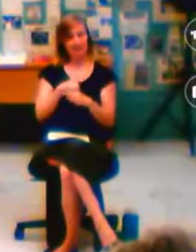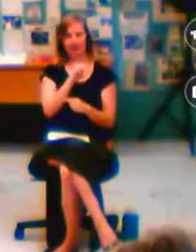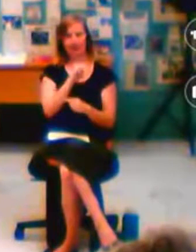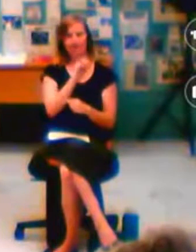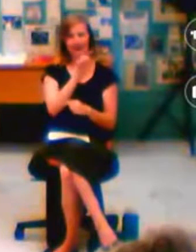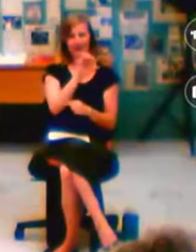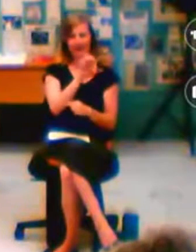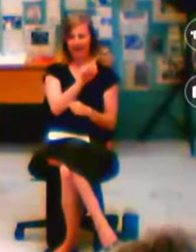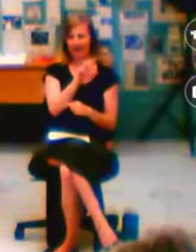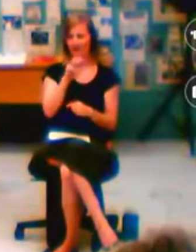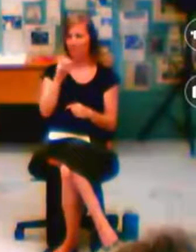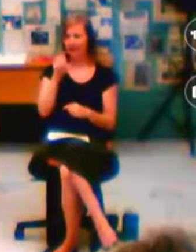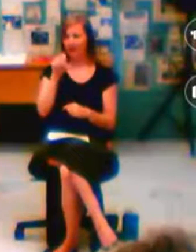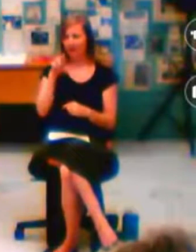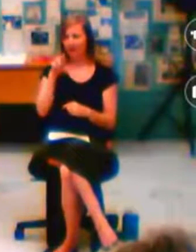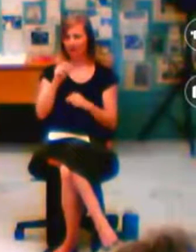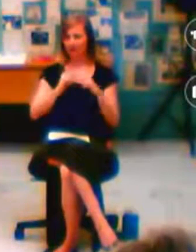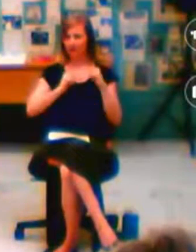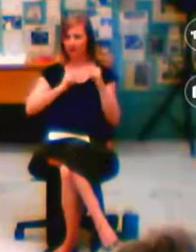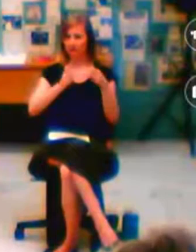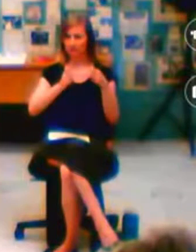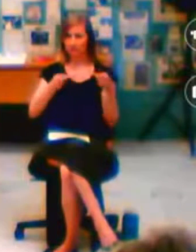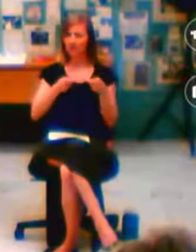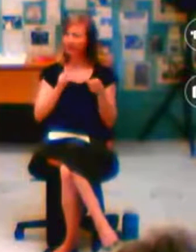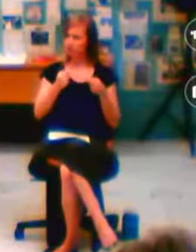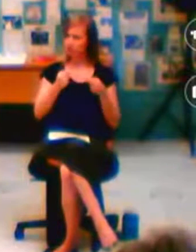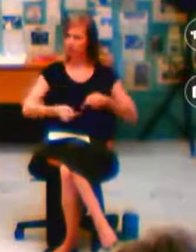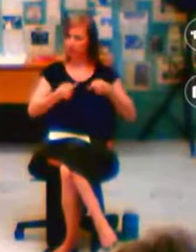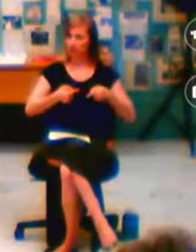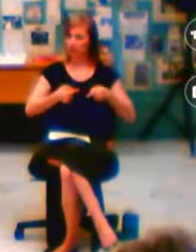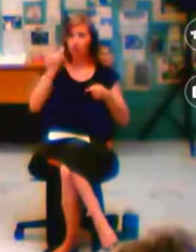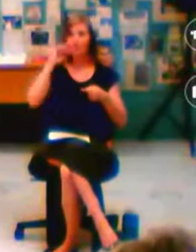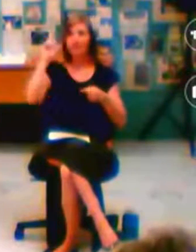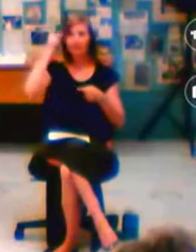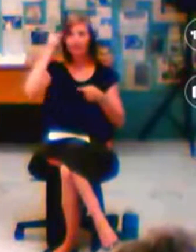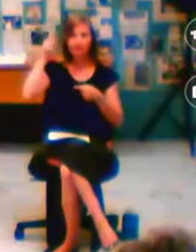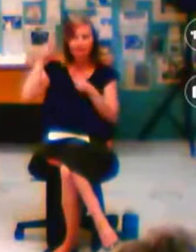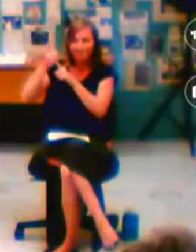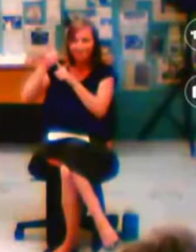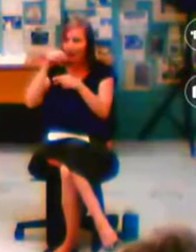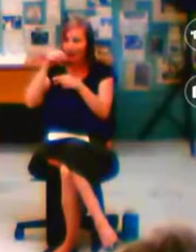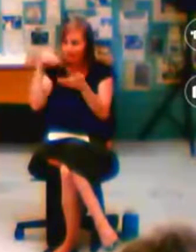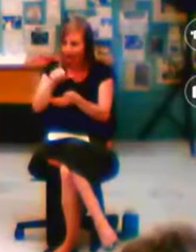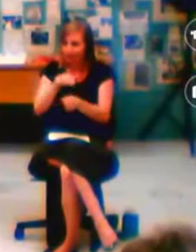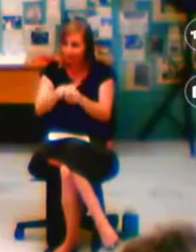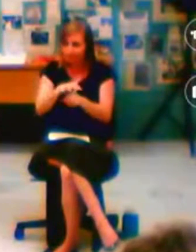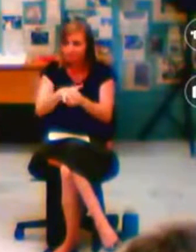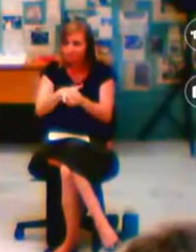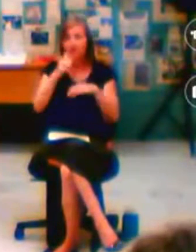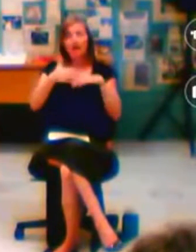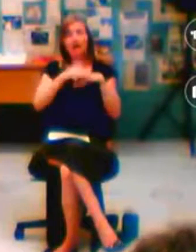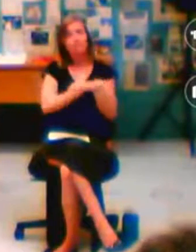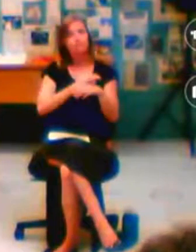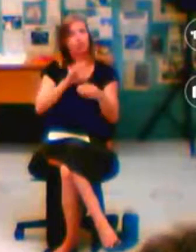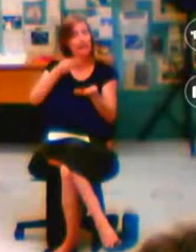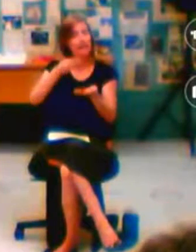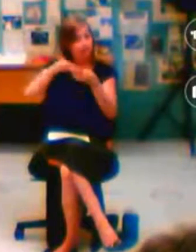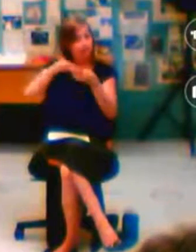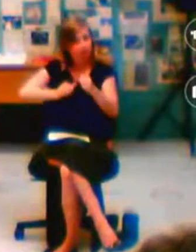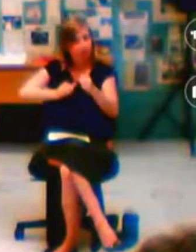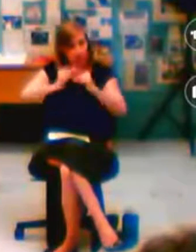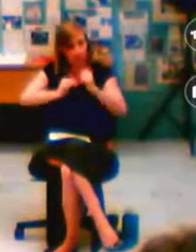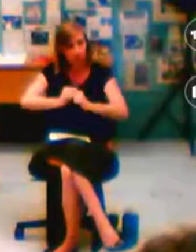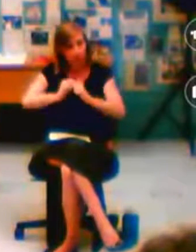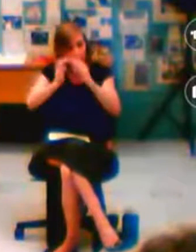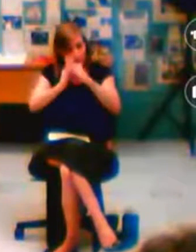costs, the new hospital rooms, the imaging equipment, and so forth, which is why when you see hospitals are mostly located in Medicaid, Medicare